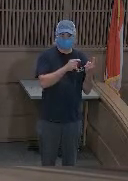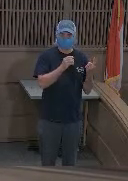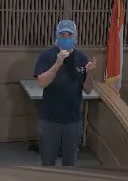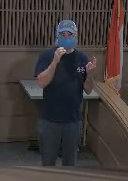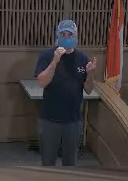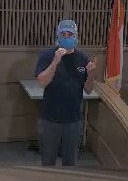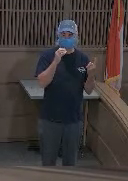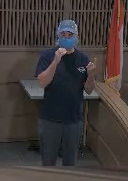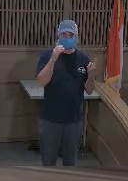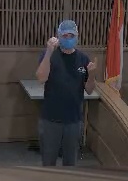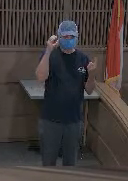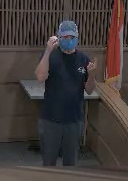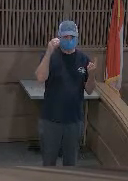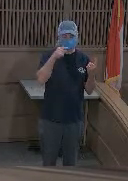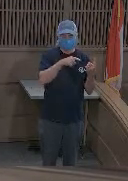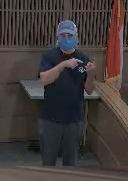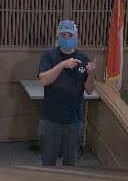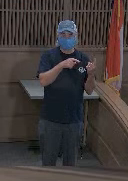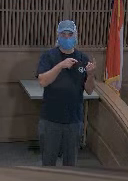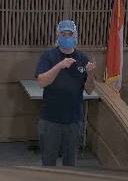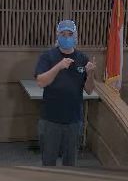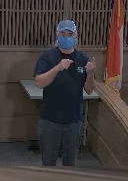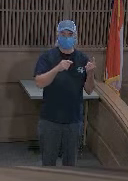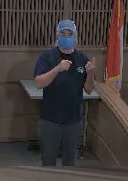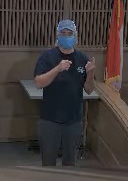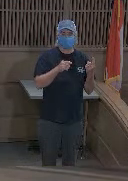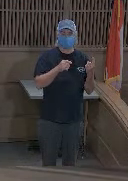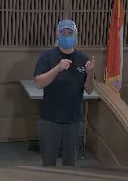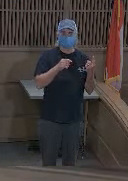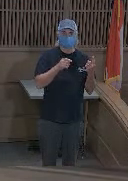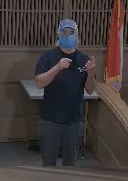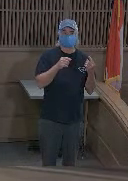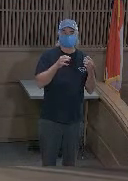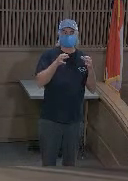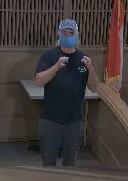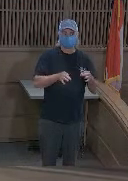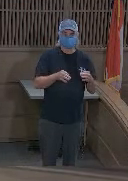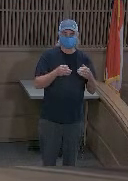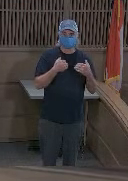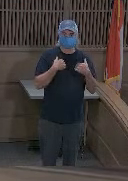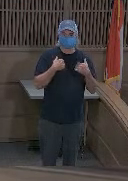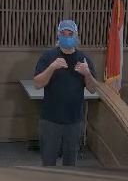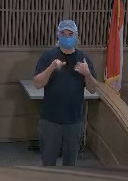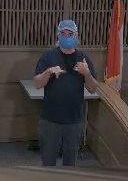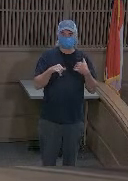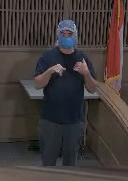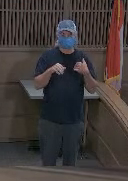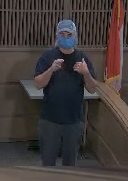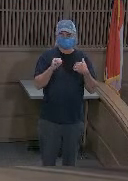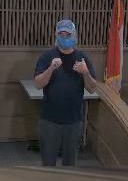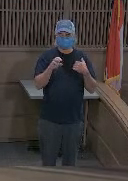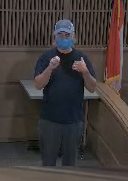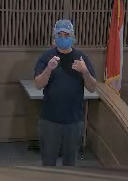had the wherewithal, after he developed the symptoms, to have this monoclonal infusion therapy.